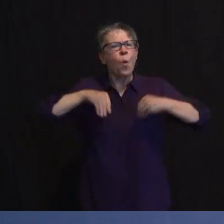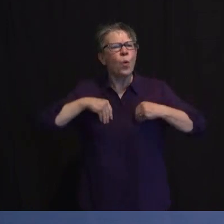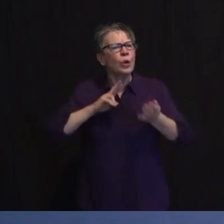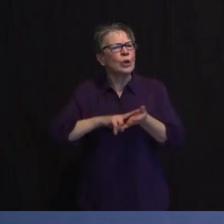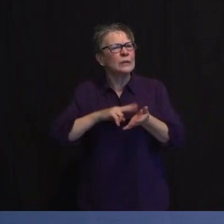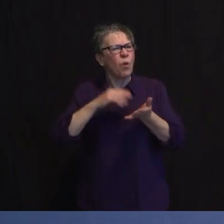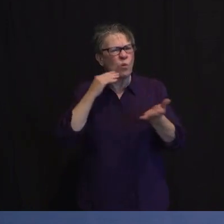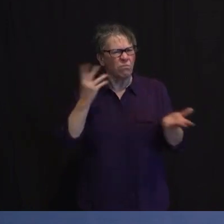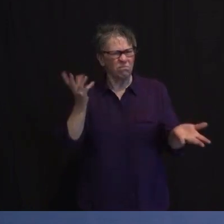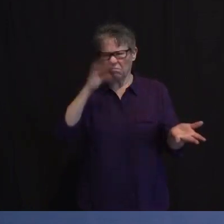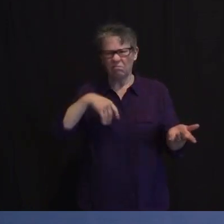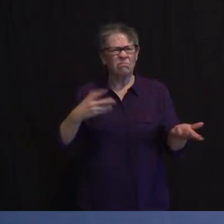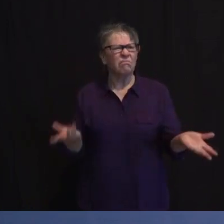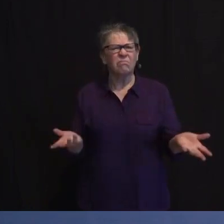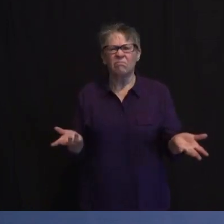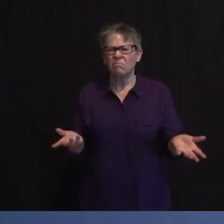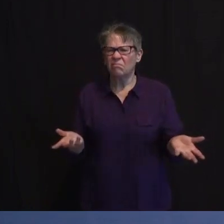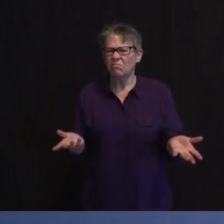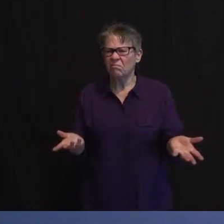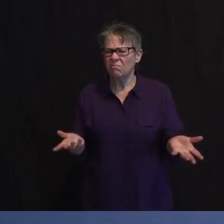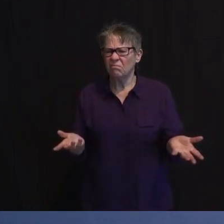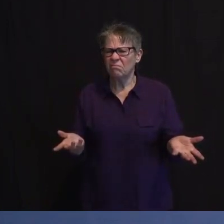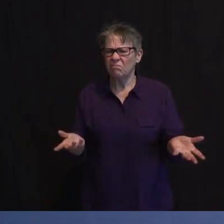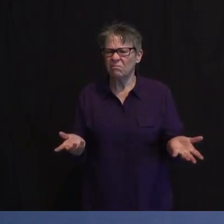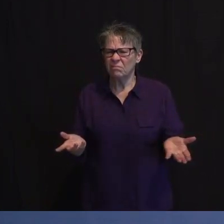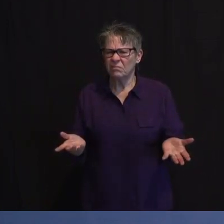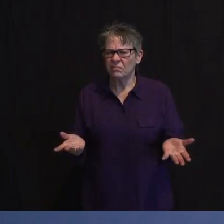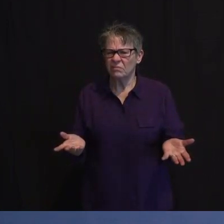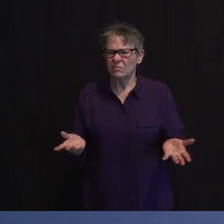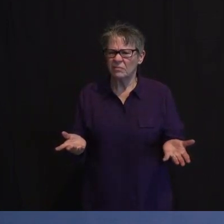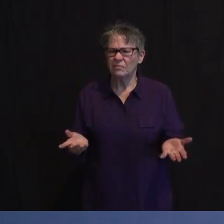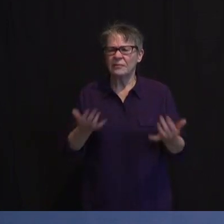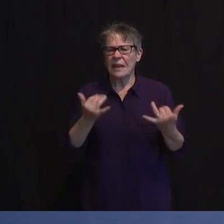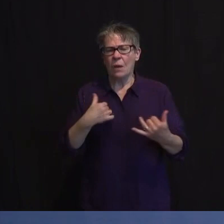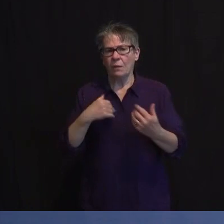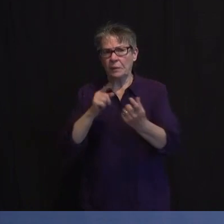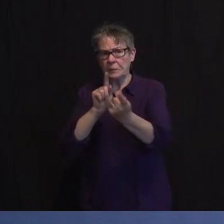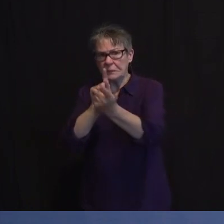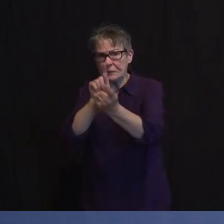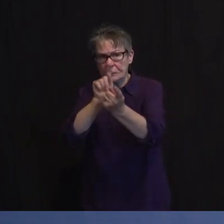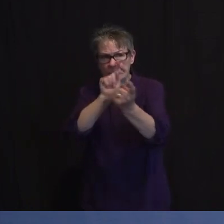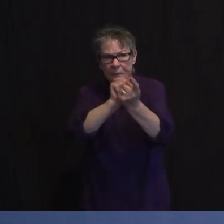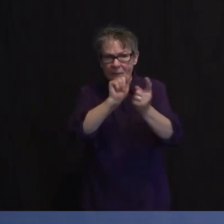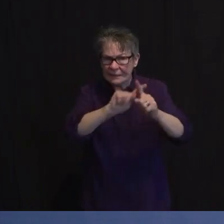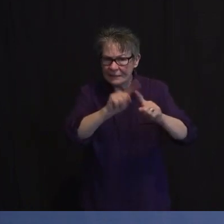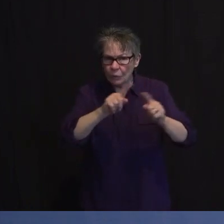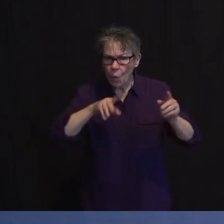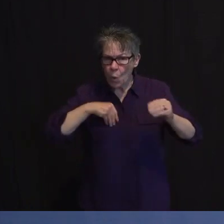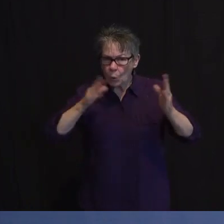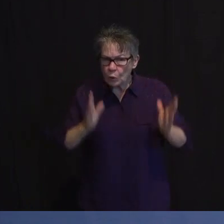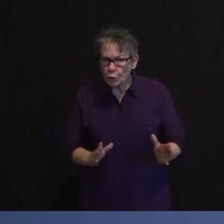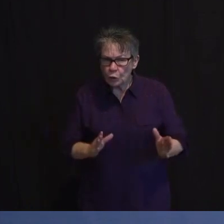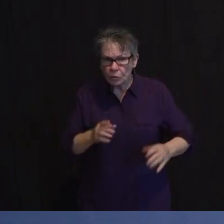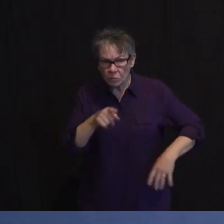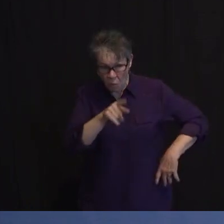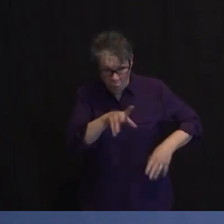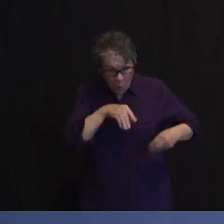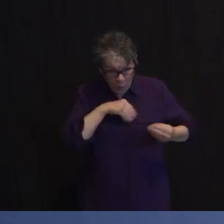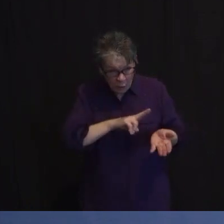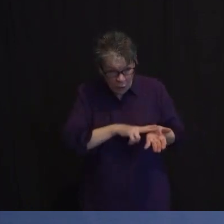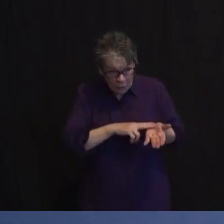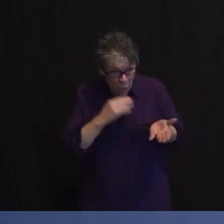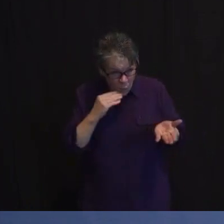also paid a fairly high price to get the appropriate PPE so that the patients can be taken care of,